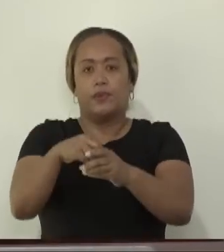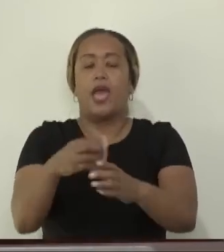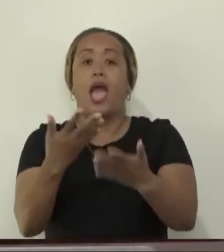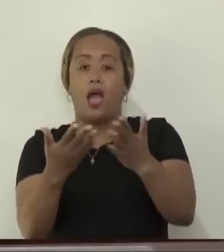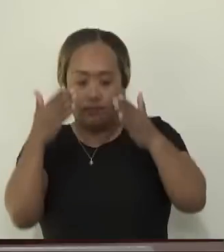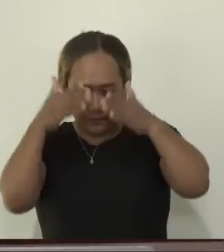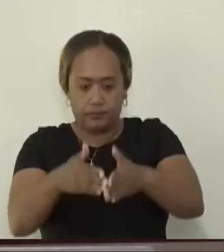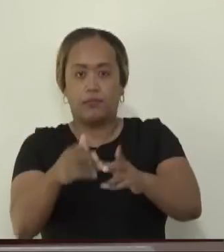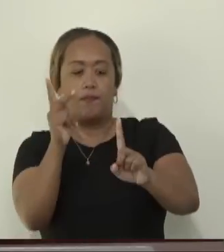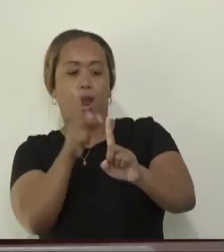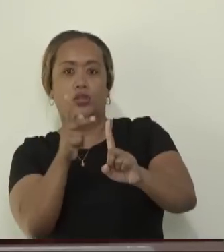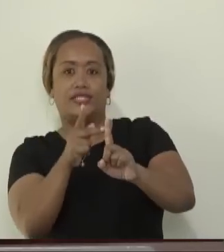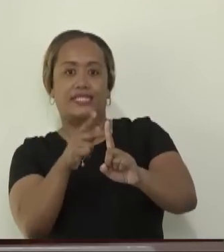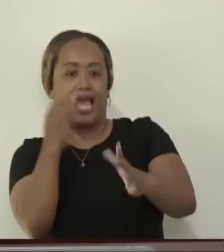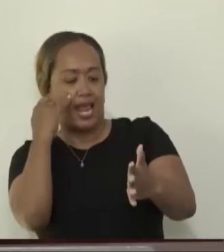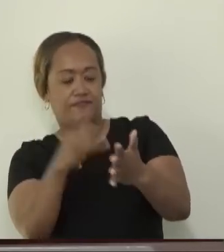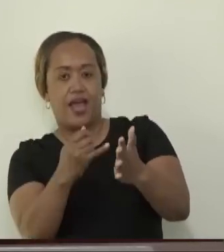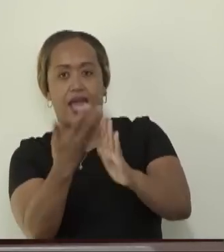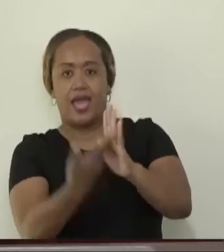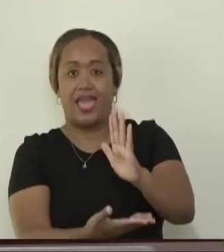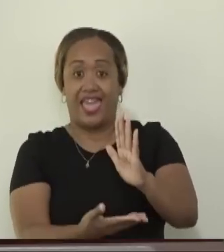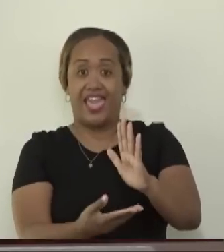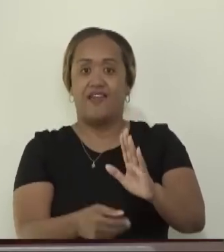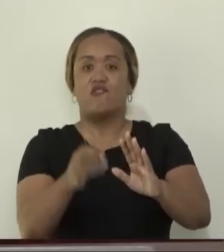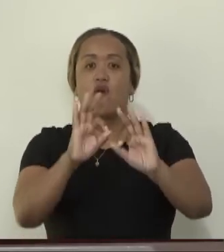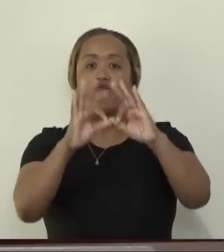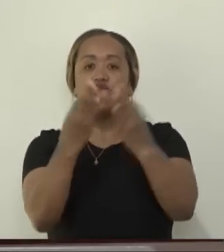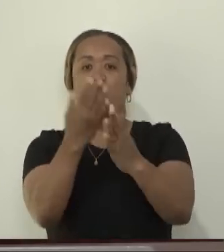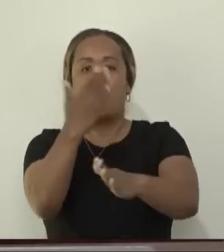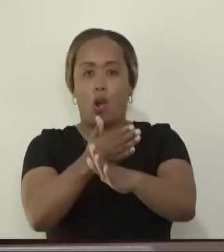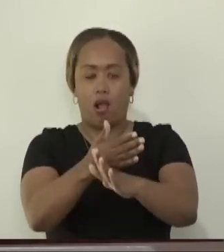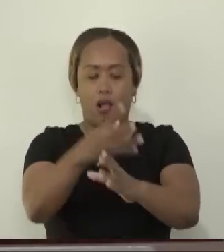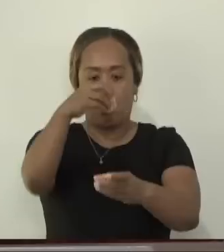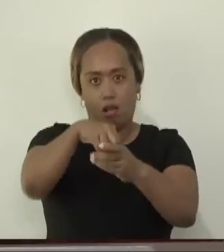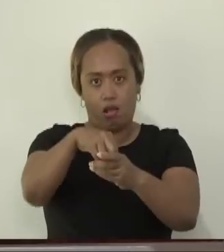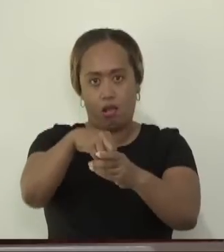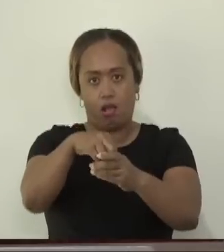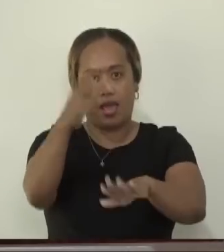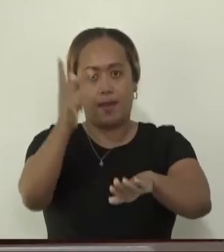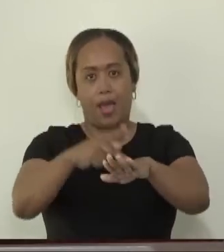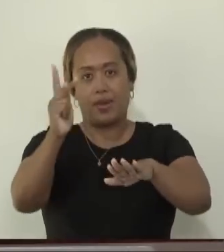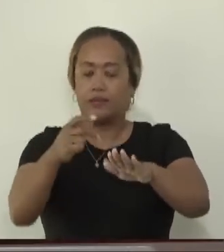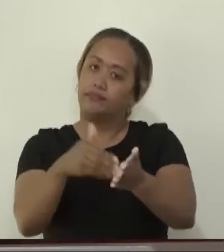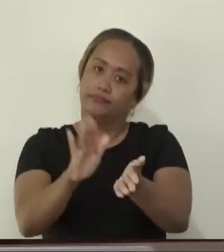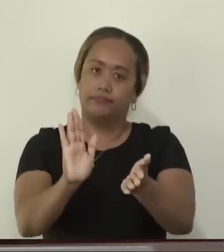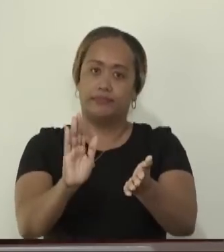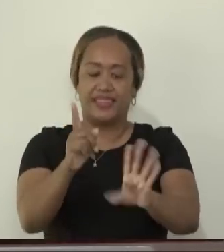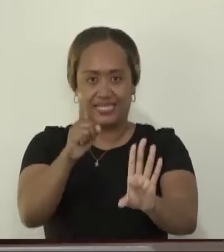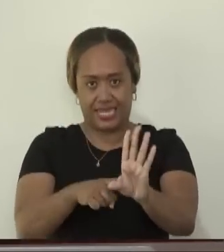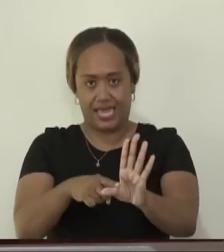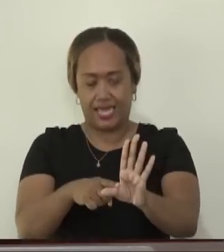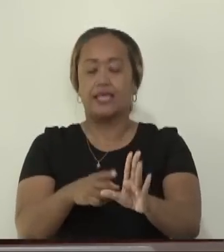priorities identified in the fiscal framework endorsed by Cabinet earlier this year. As I